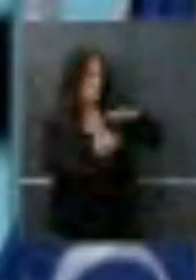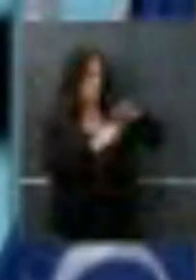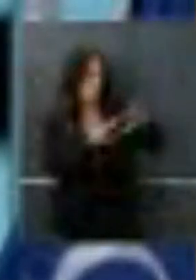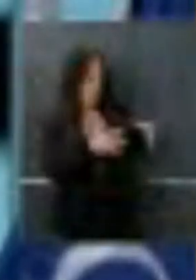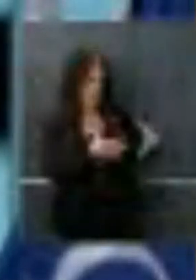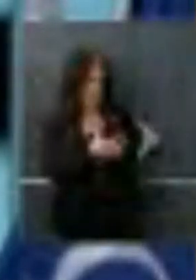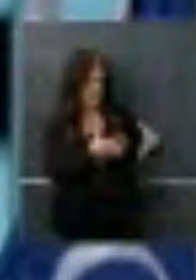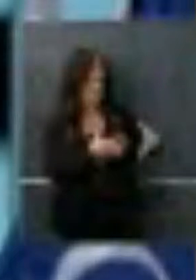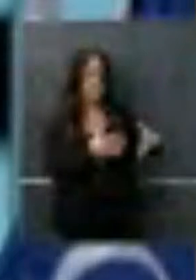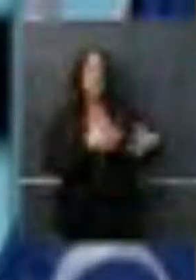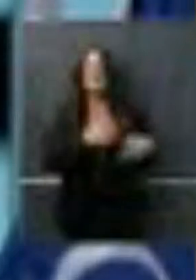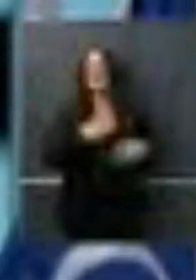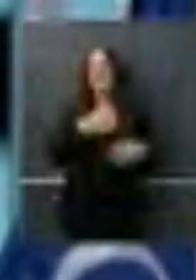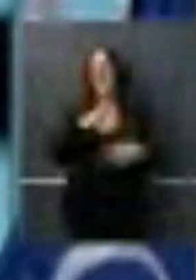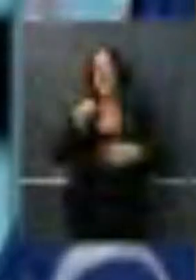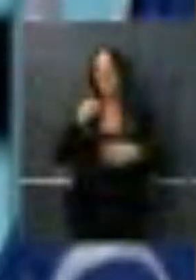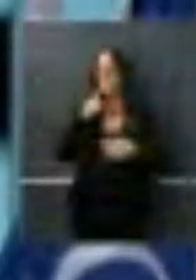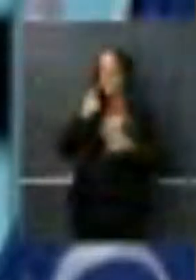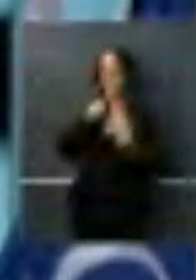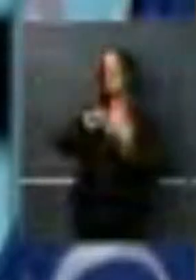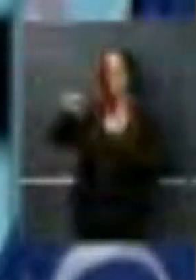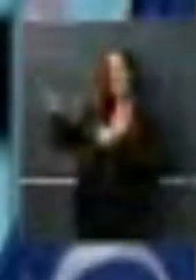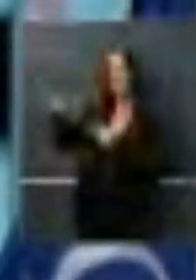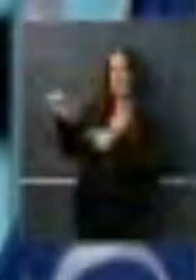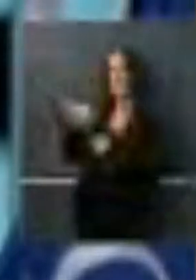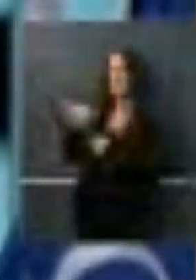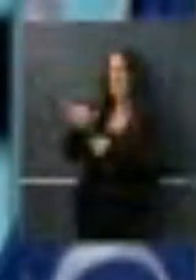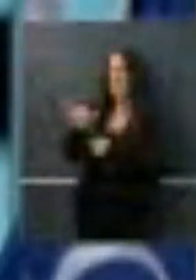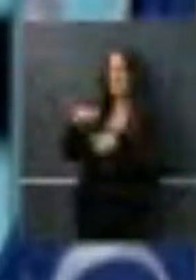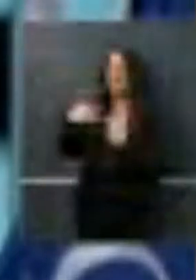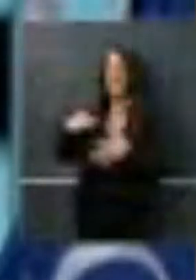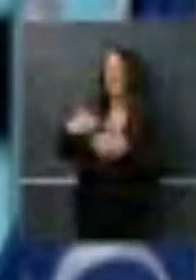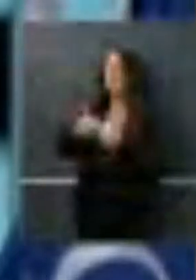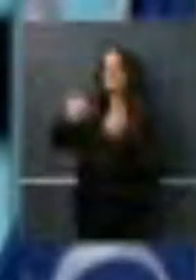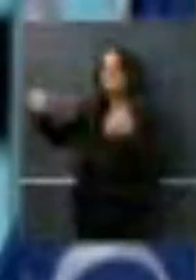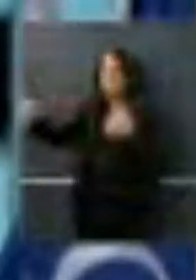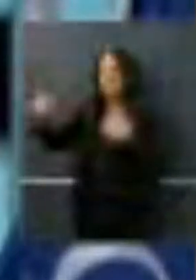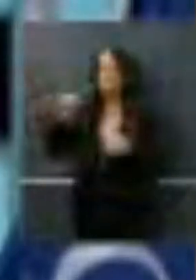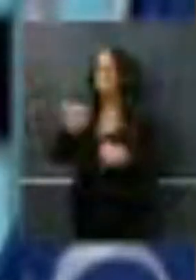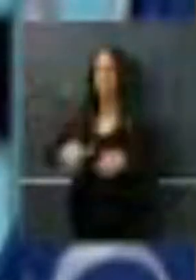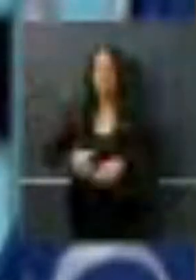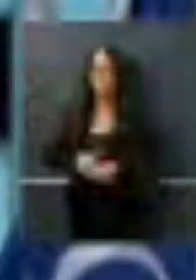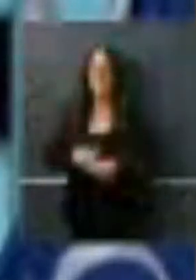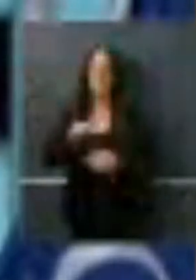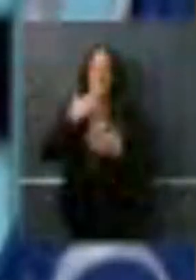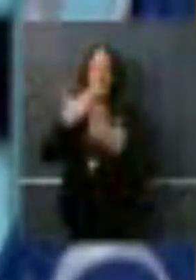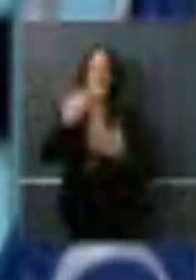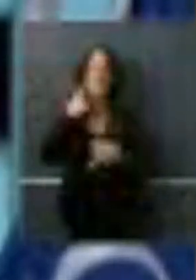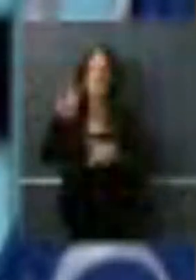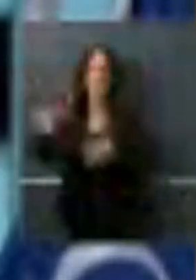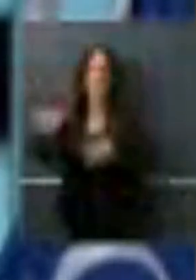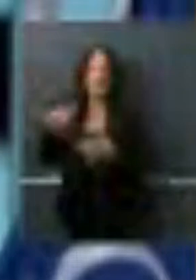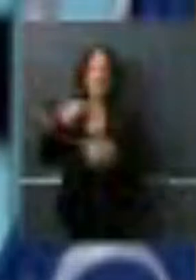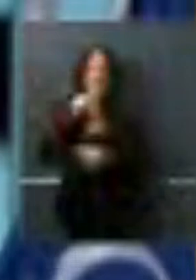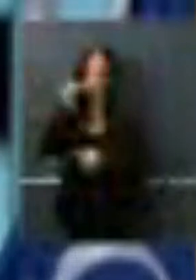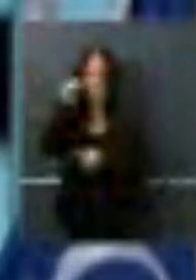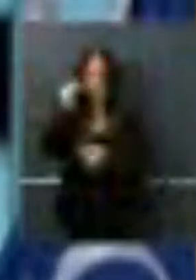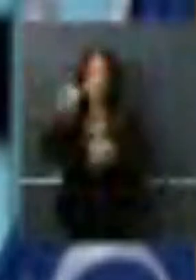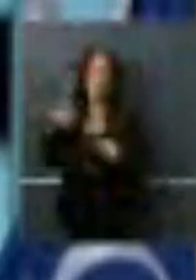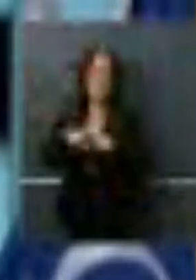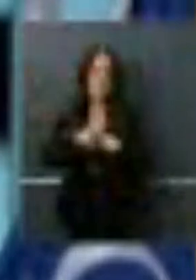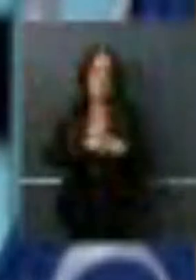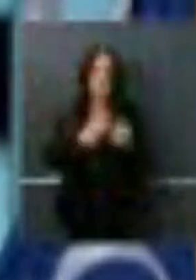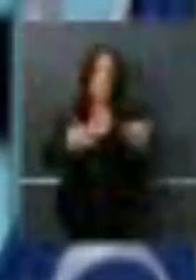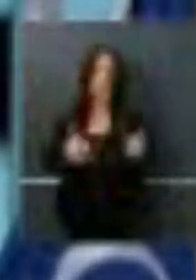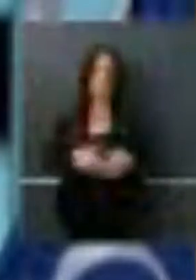also want to just thank, yesterday announced that the president was extending support for new swabs to get more